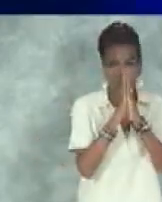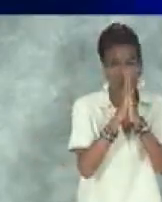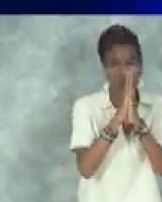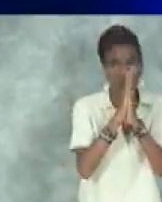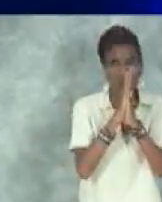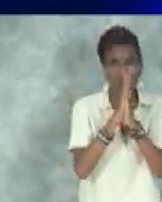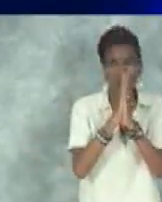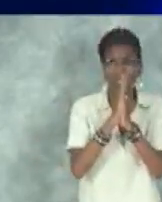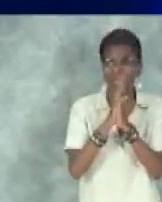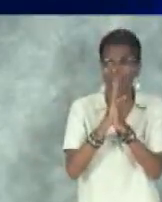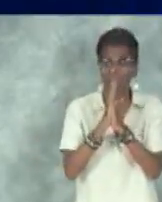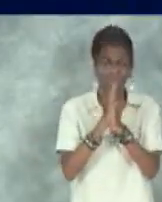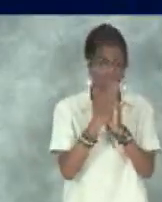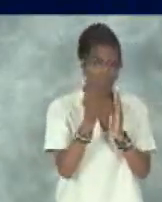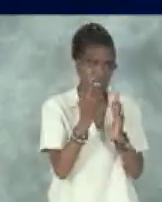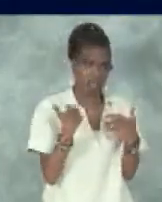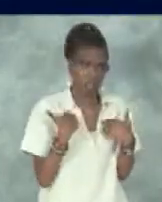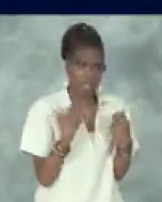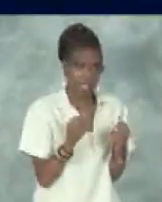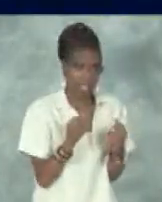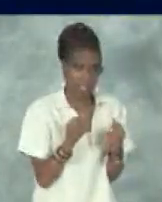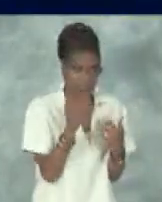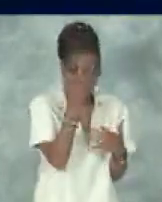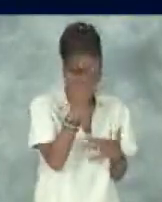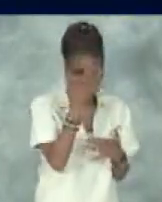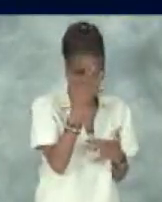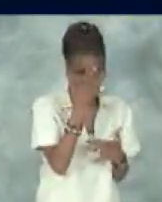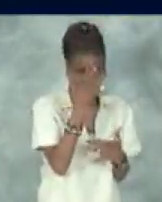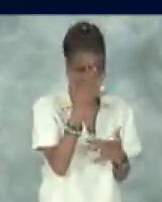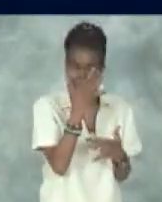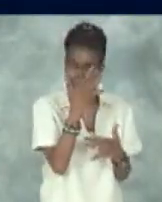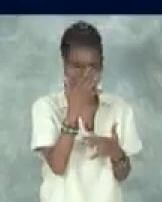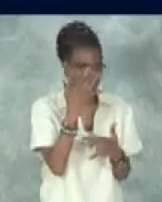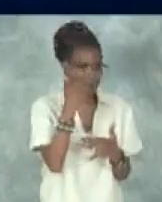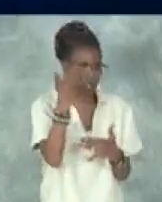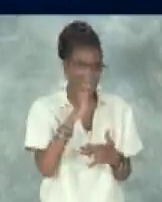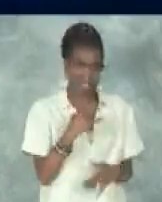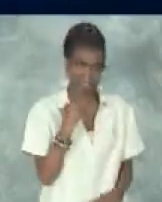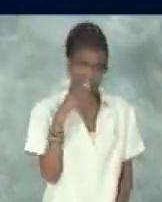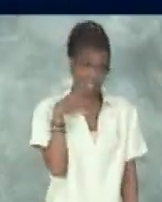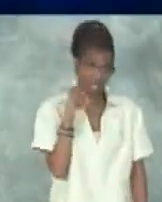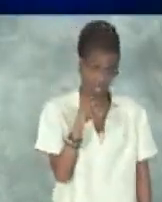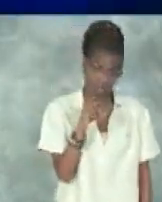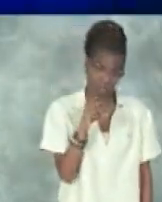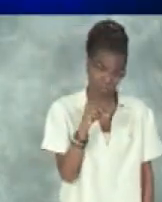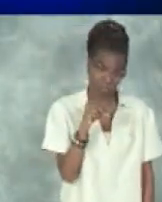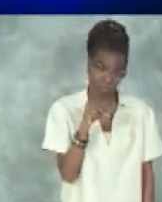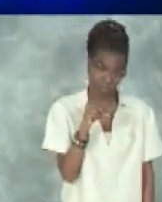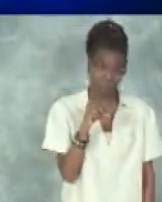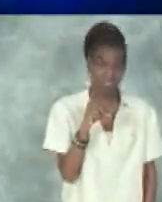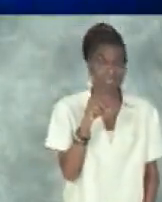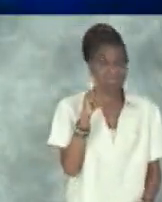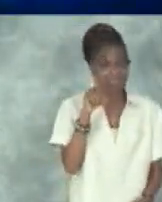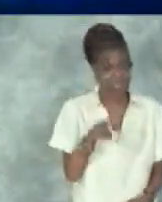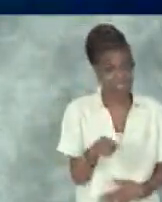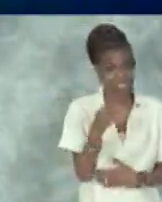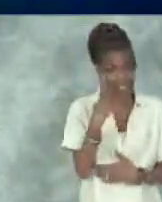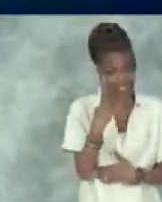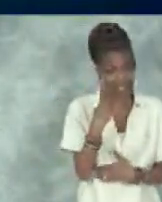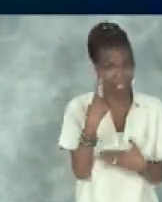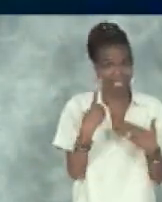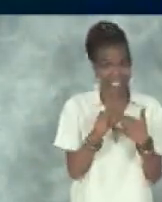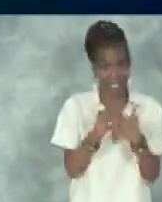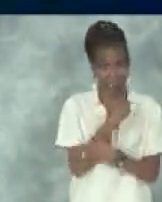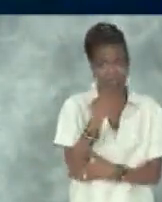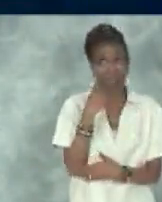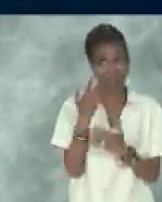for somebody to be healed, but God has said, it's my time to bring them home. You need to understand that you're going to pray